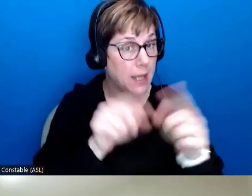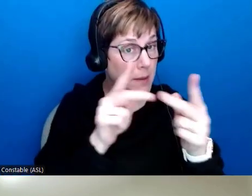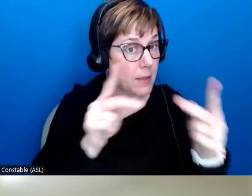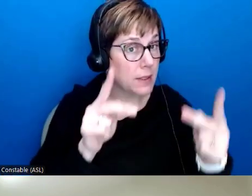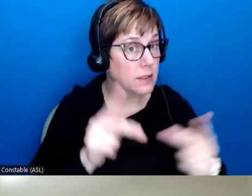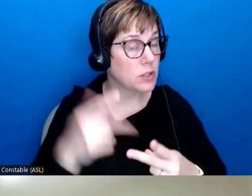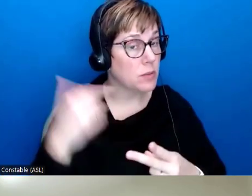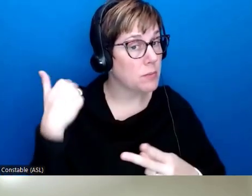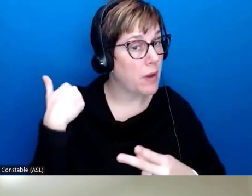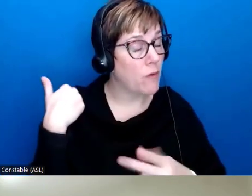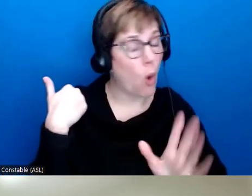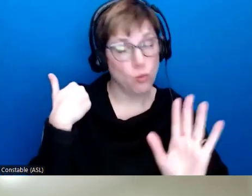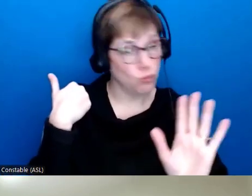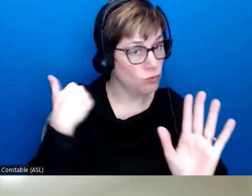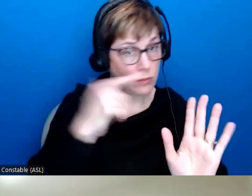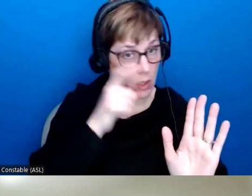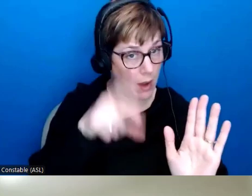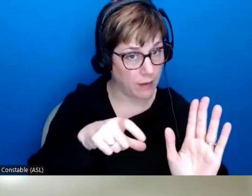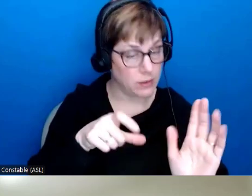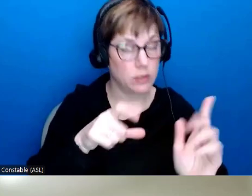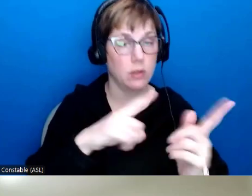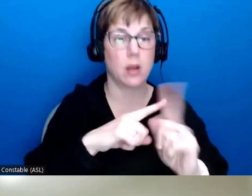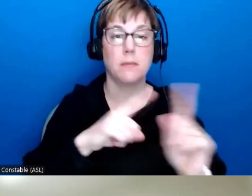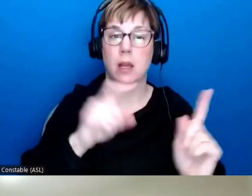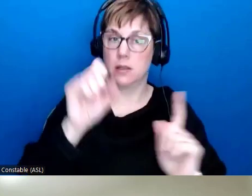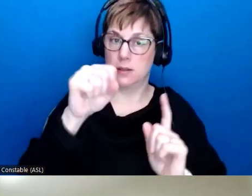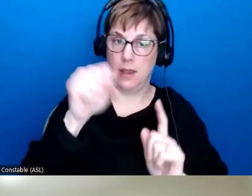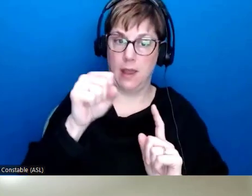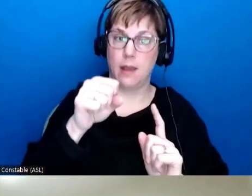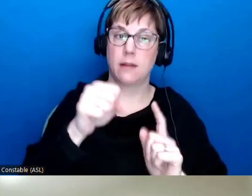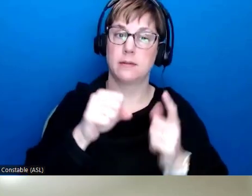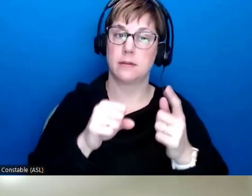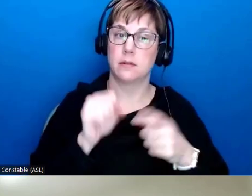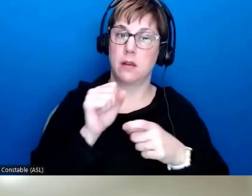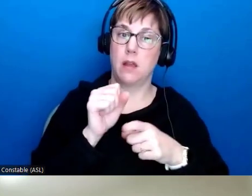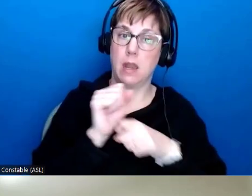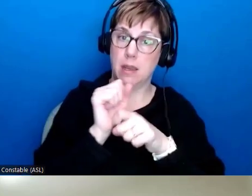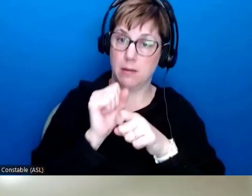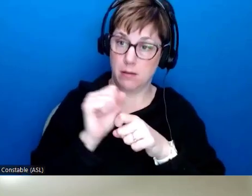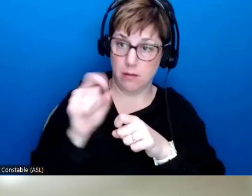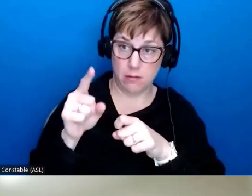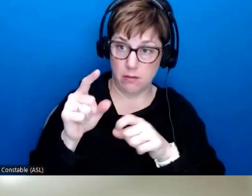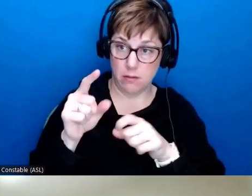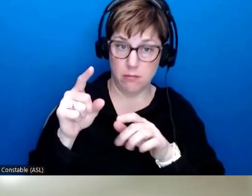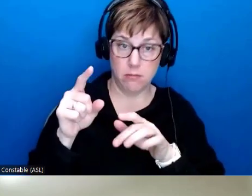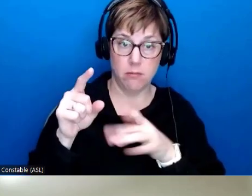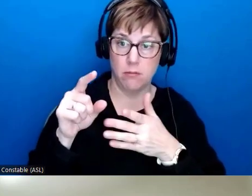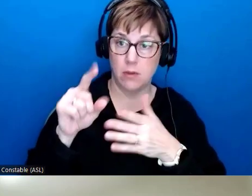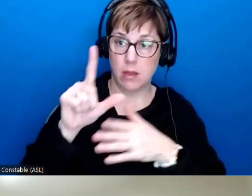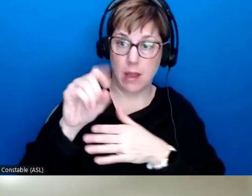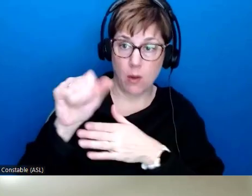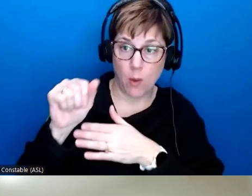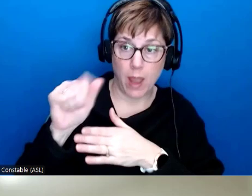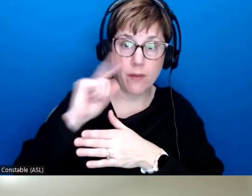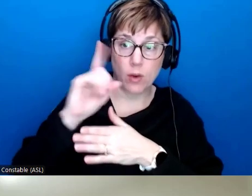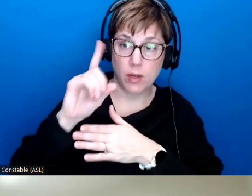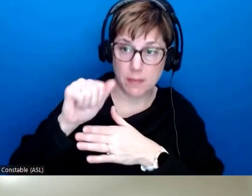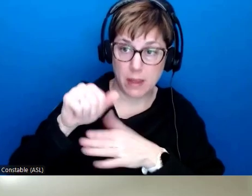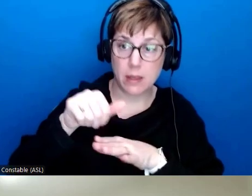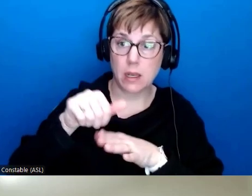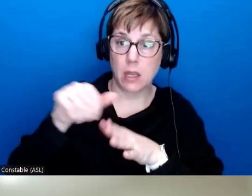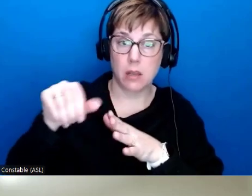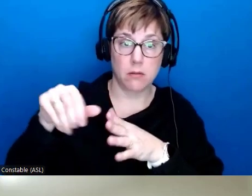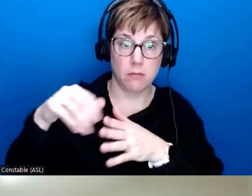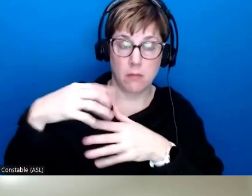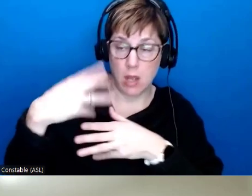left, but yes, an employer can temporarily replace the employee who's out on disability leave, but